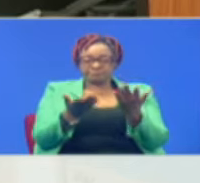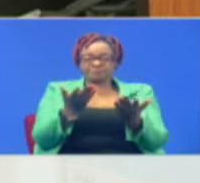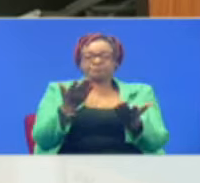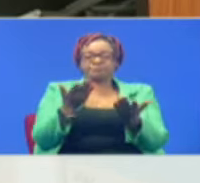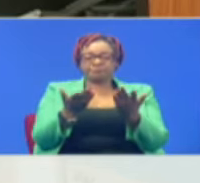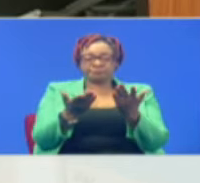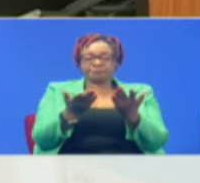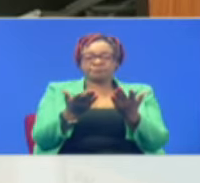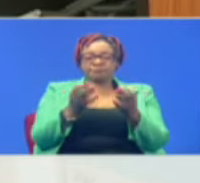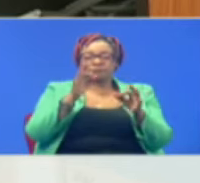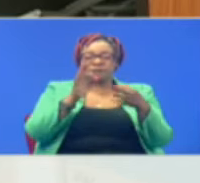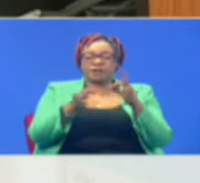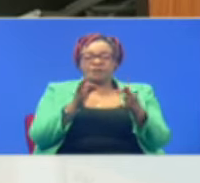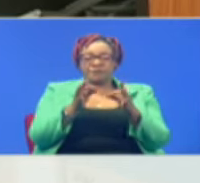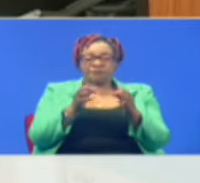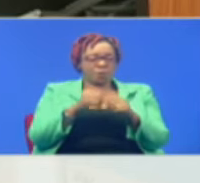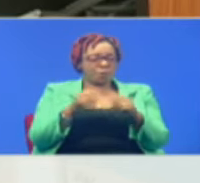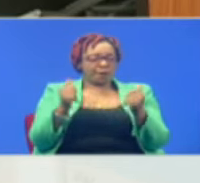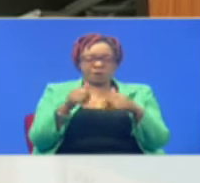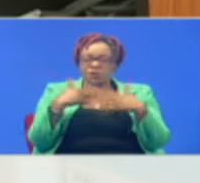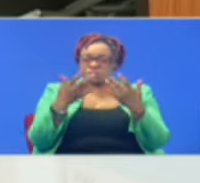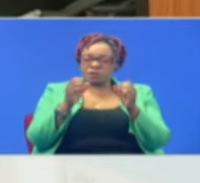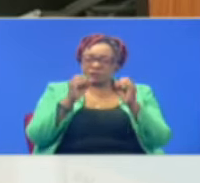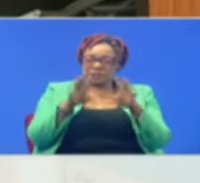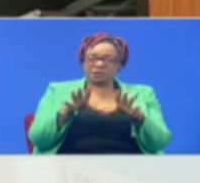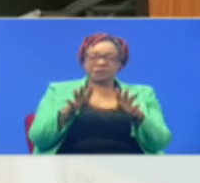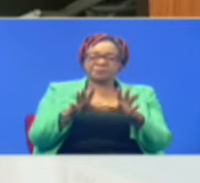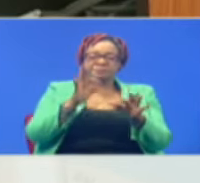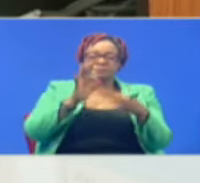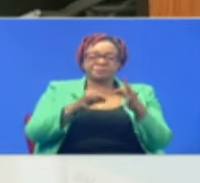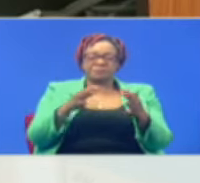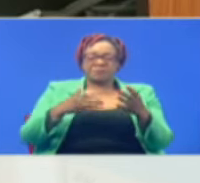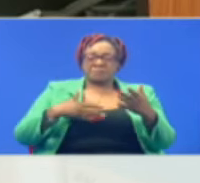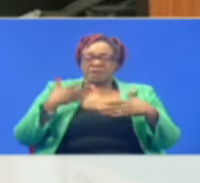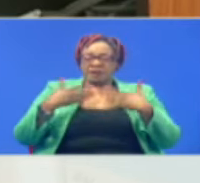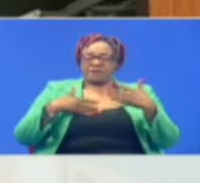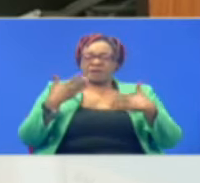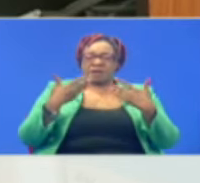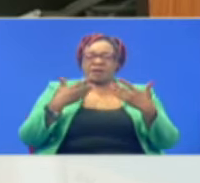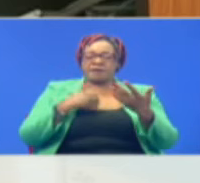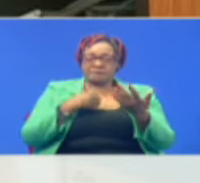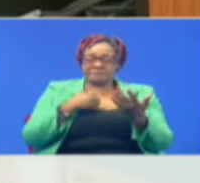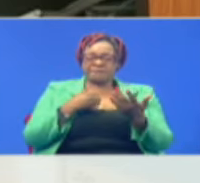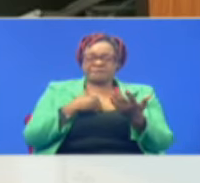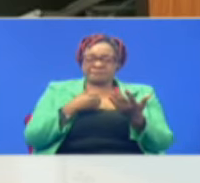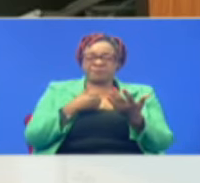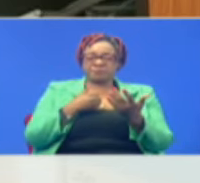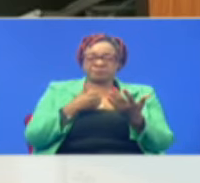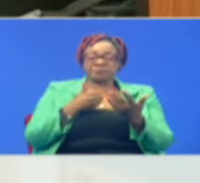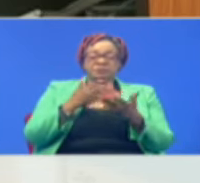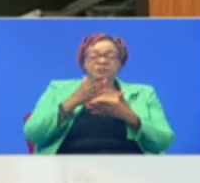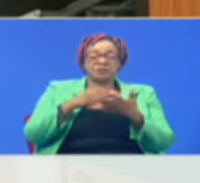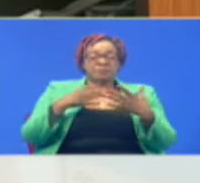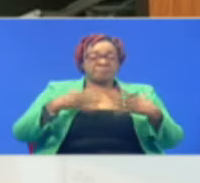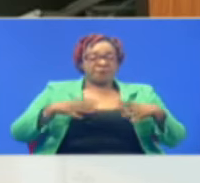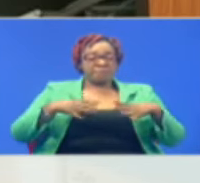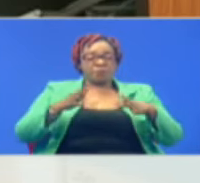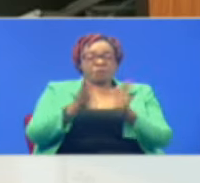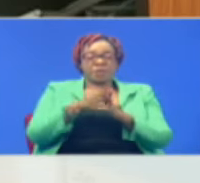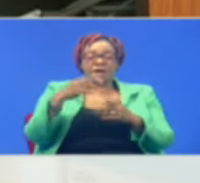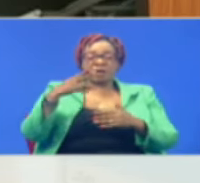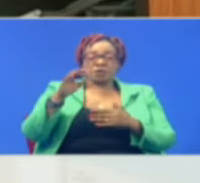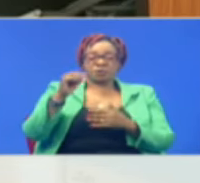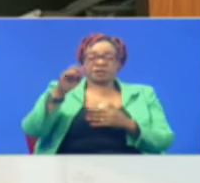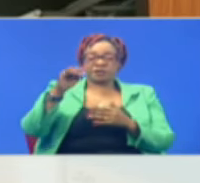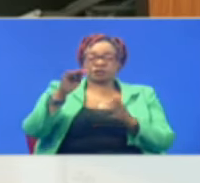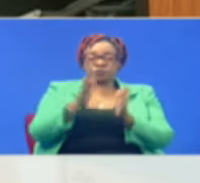whether they are camped or not, whether they have mannerisms, because some people with hallucinations and delusions